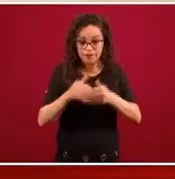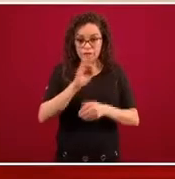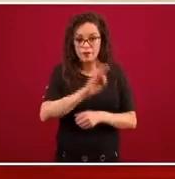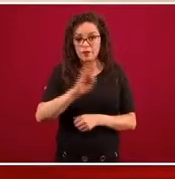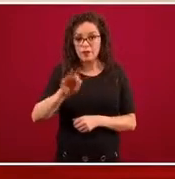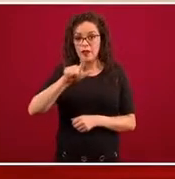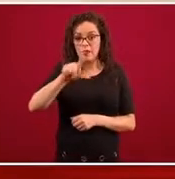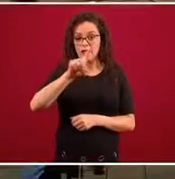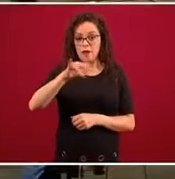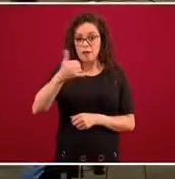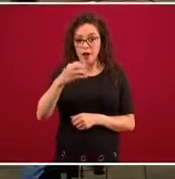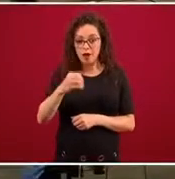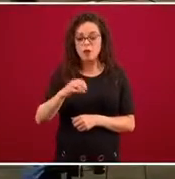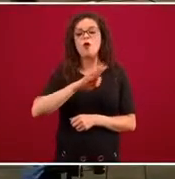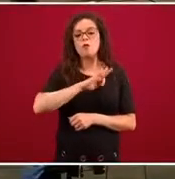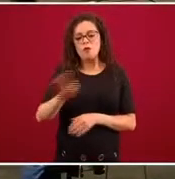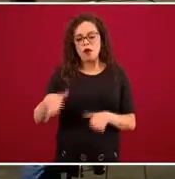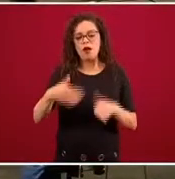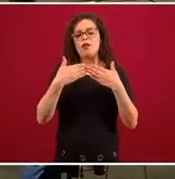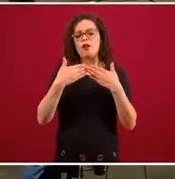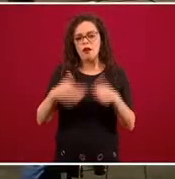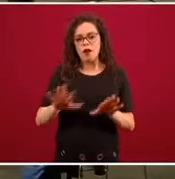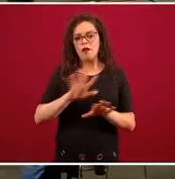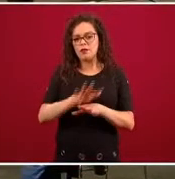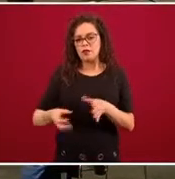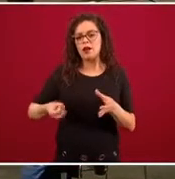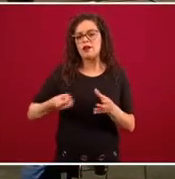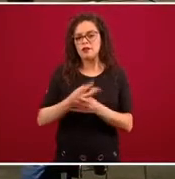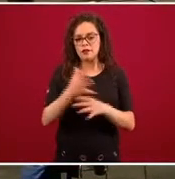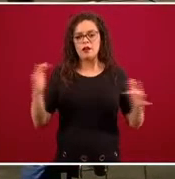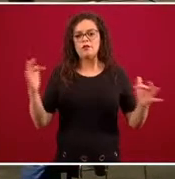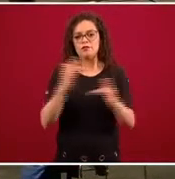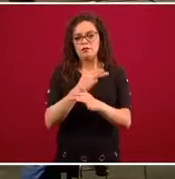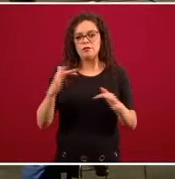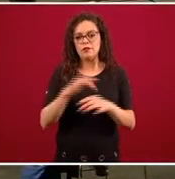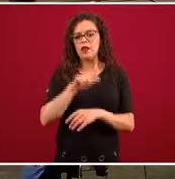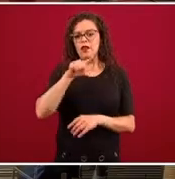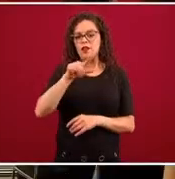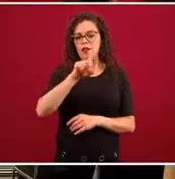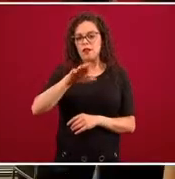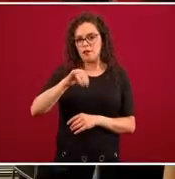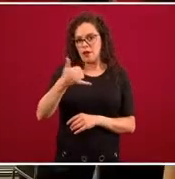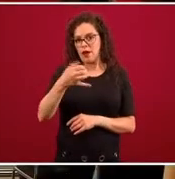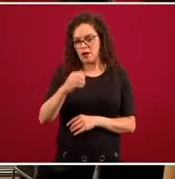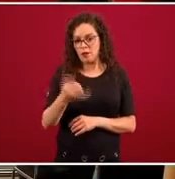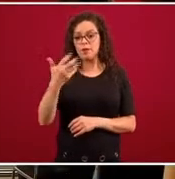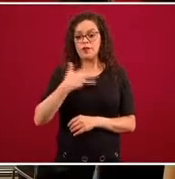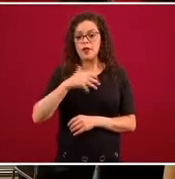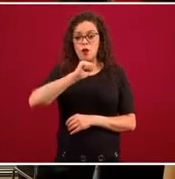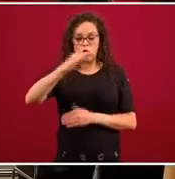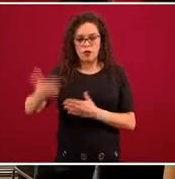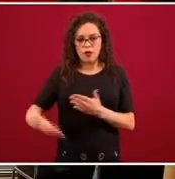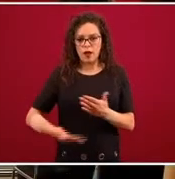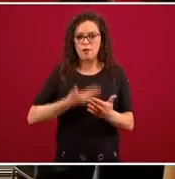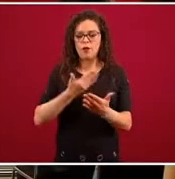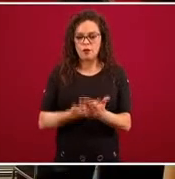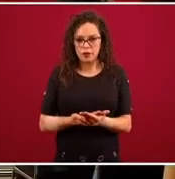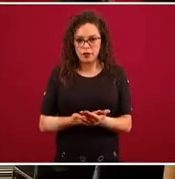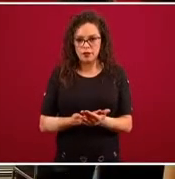achieves to have a controlled situation when we reach May the 17th, then they will be able to lift